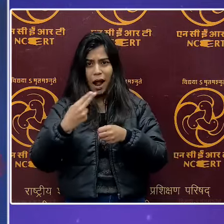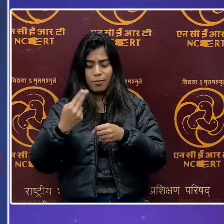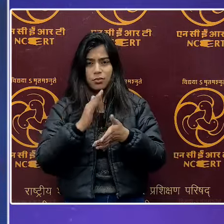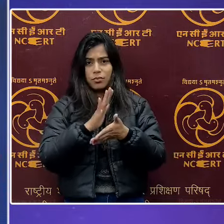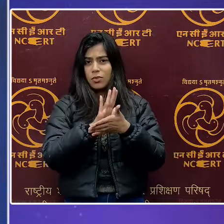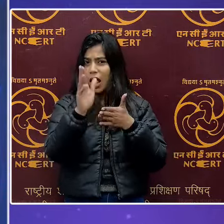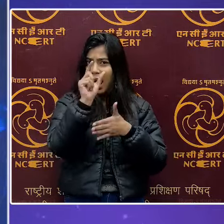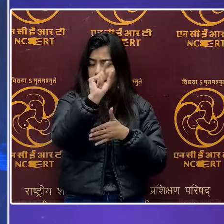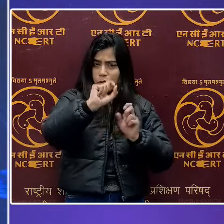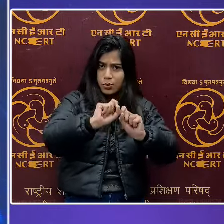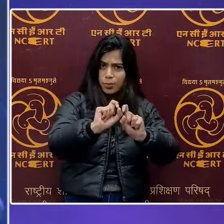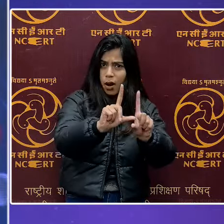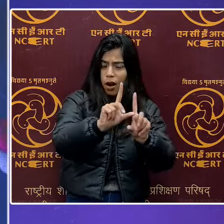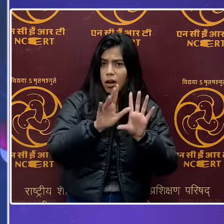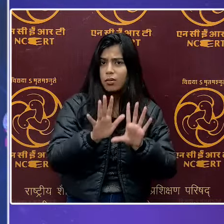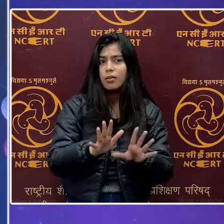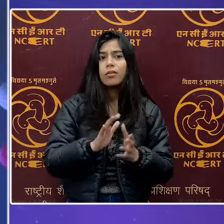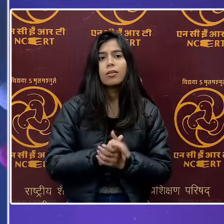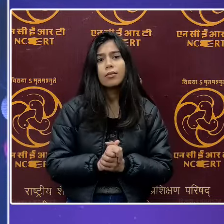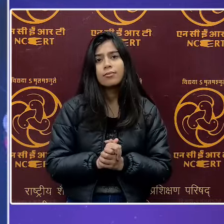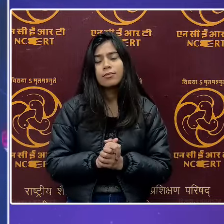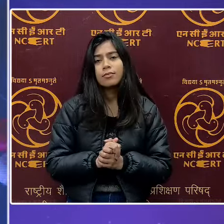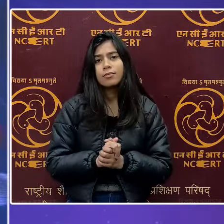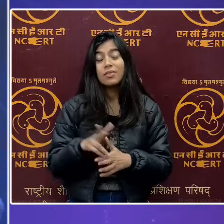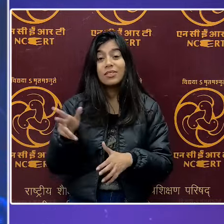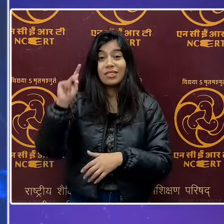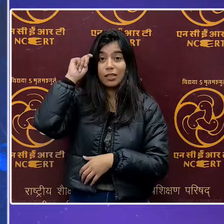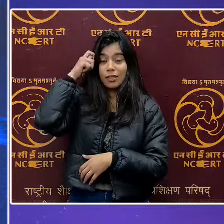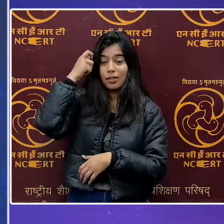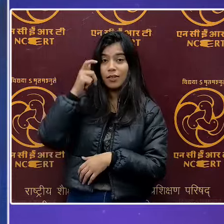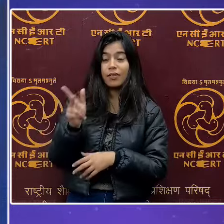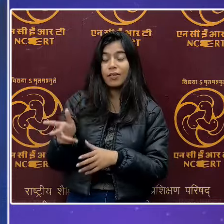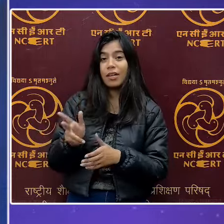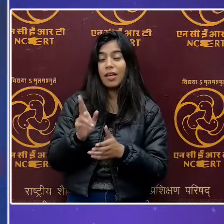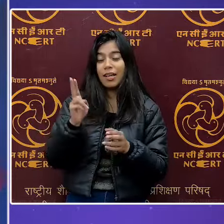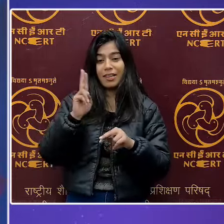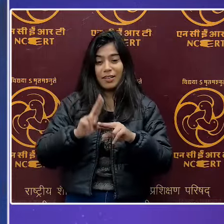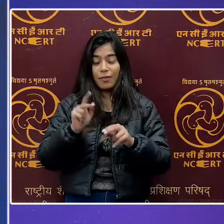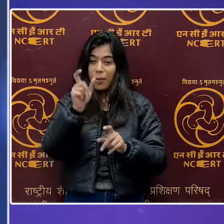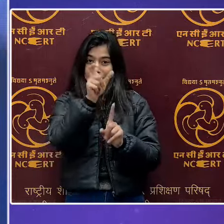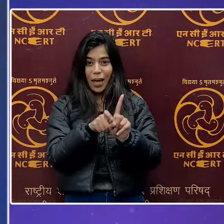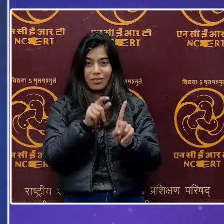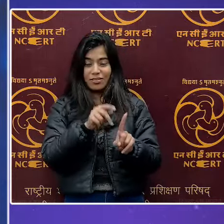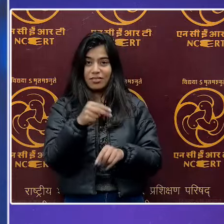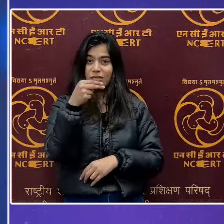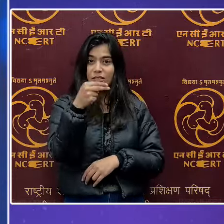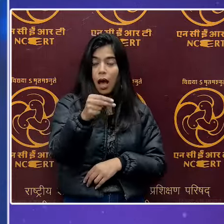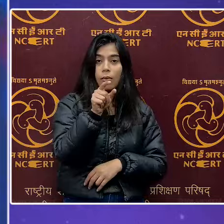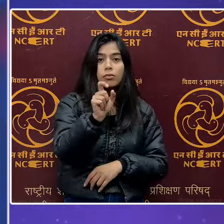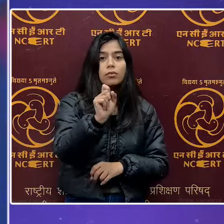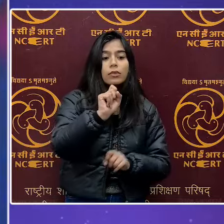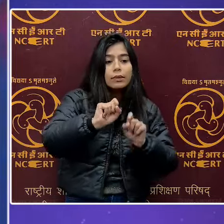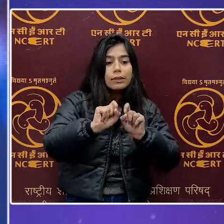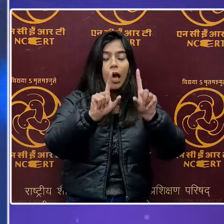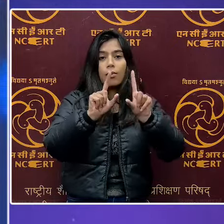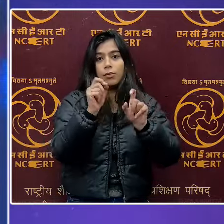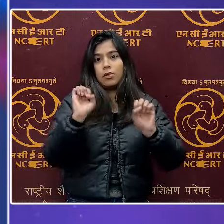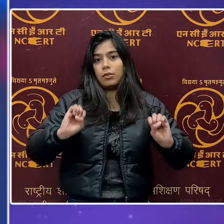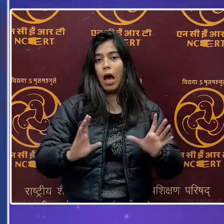small h. Right, you are right. In English, the name of a person will always begin with a capital letter. But in